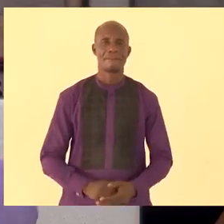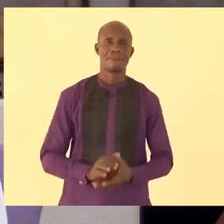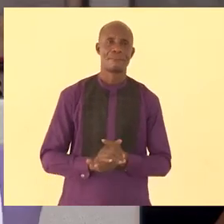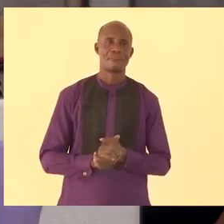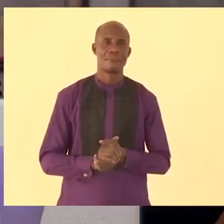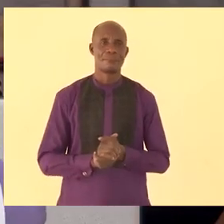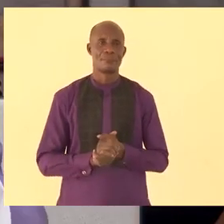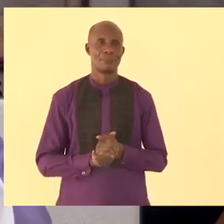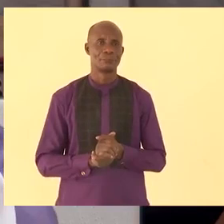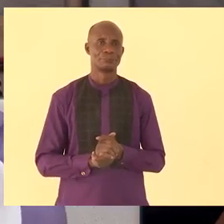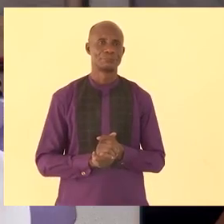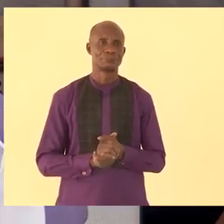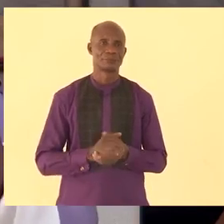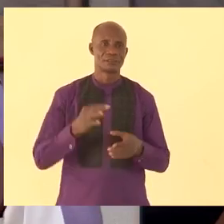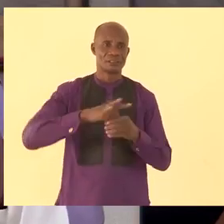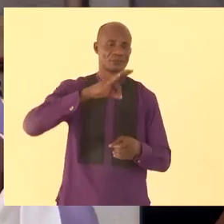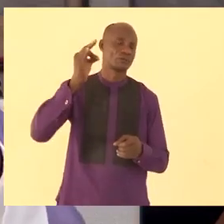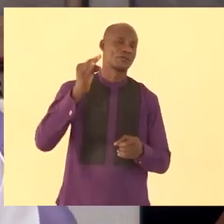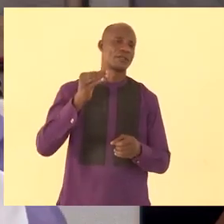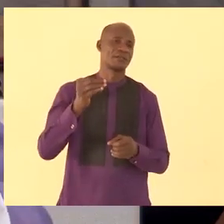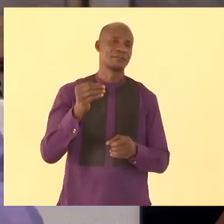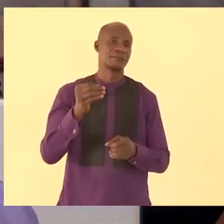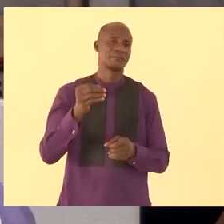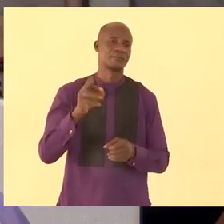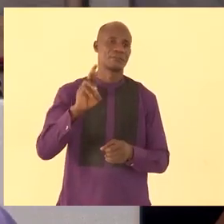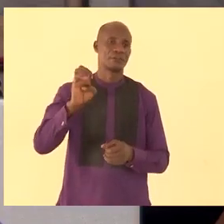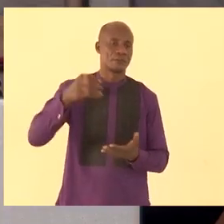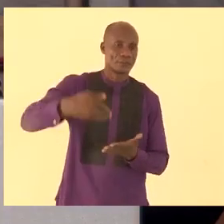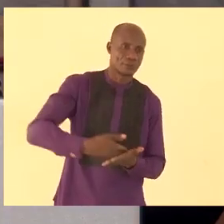Yes, so spiritual renewal that encompasses